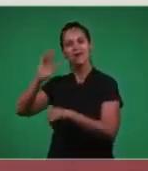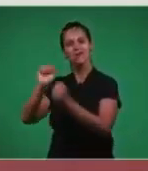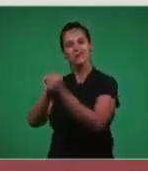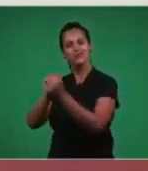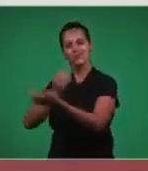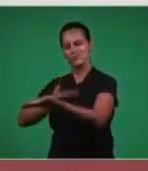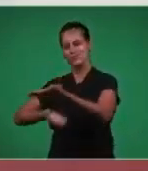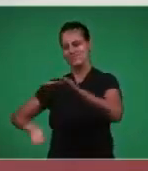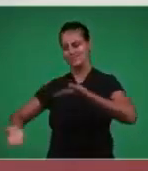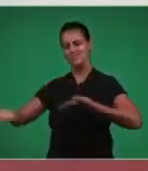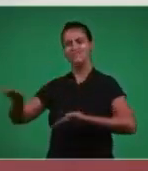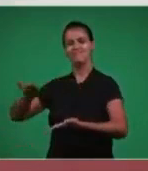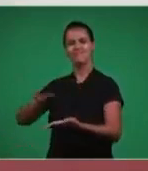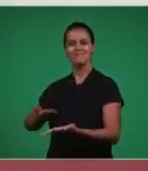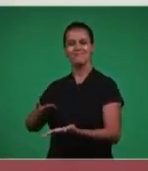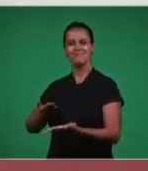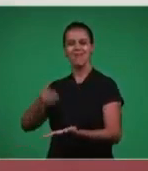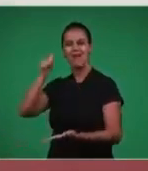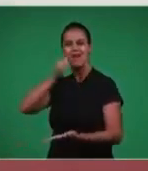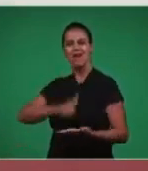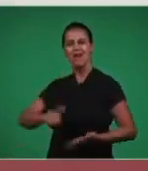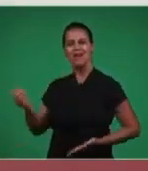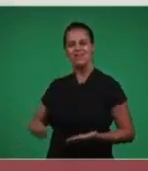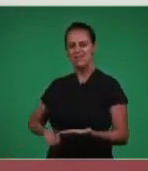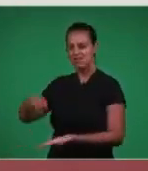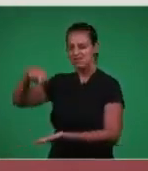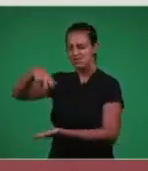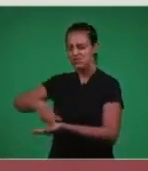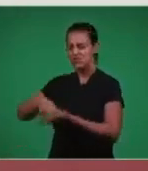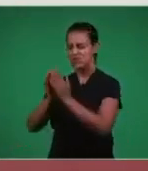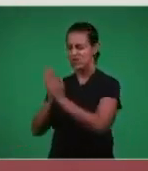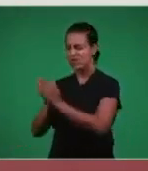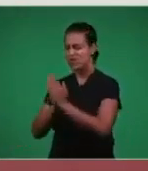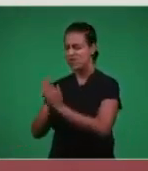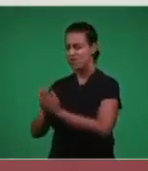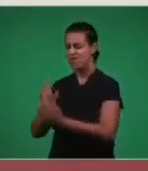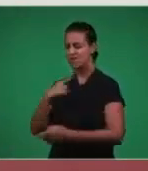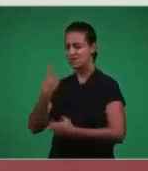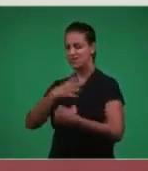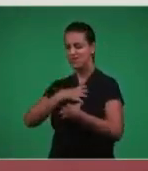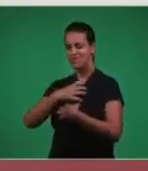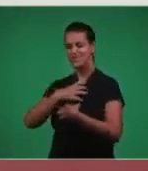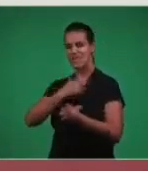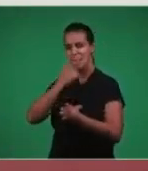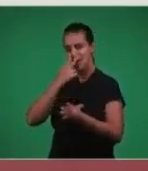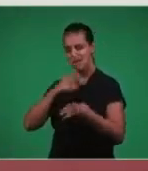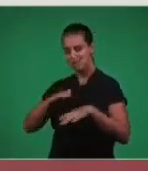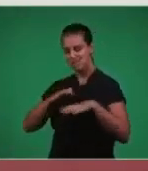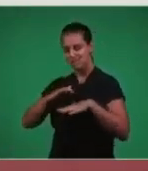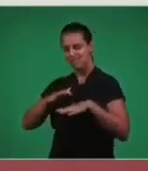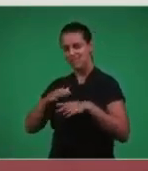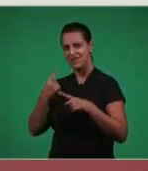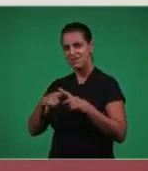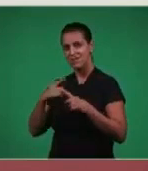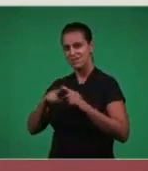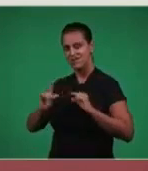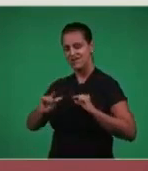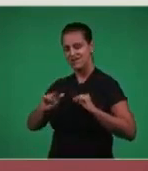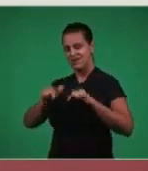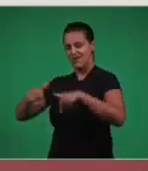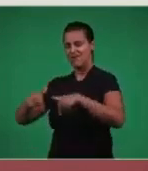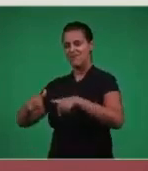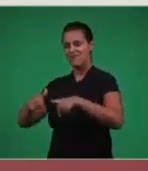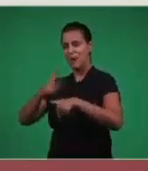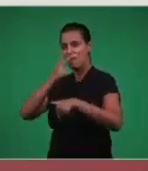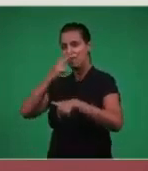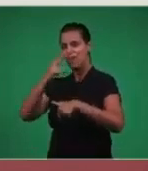at the door and the sisters kneeling down at this moment, and we feel the church shaking.